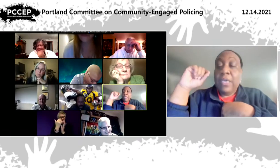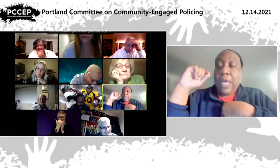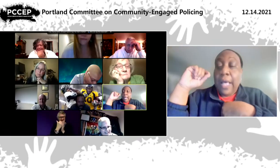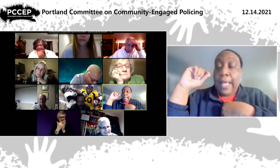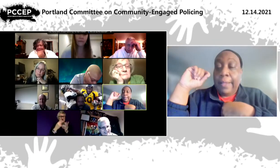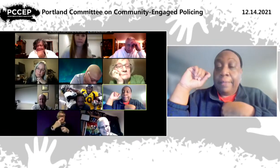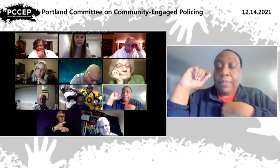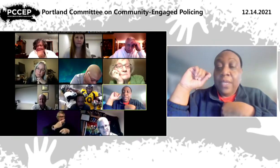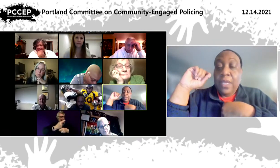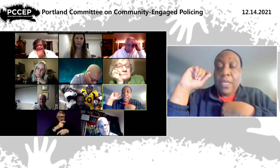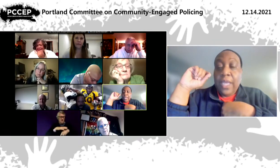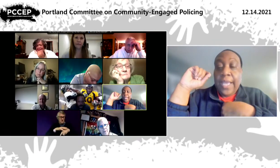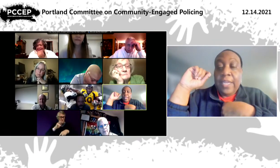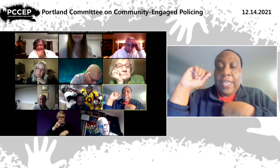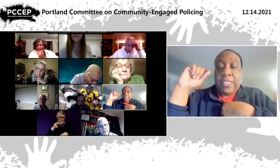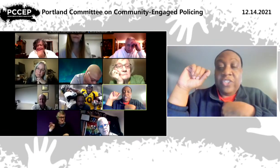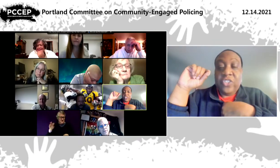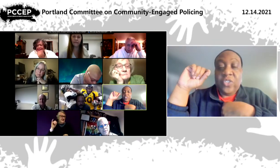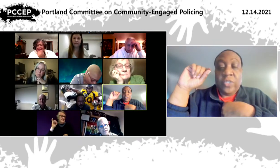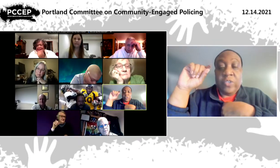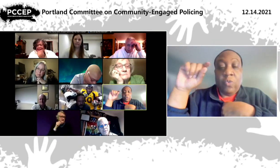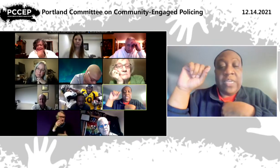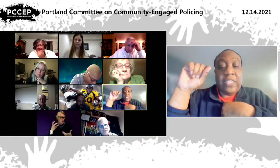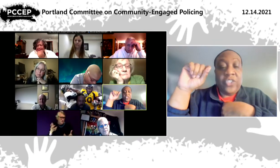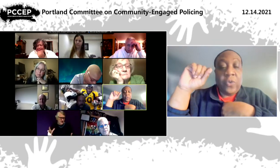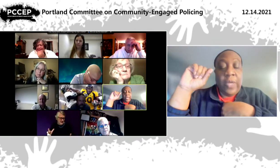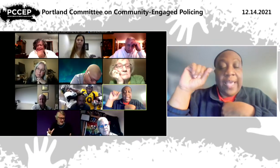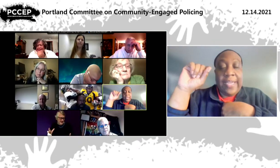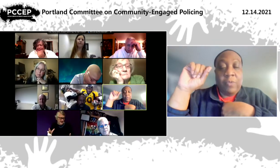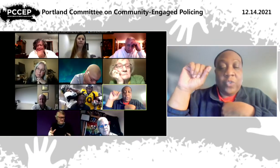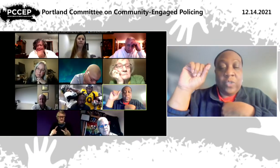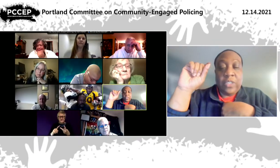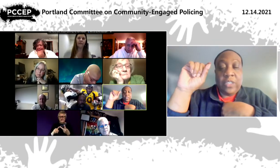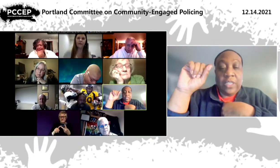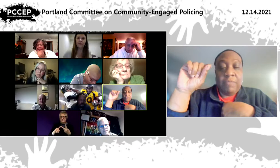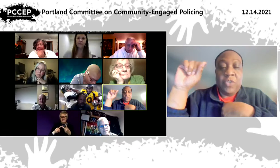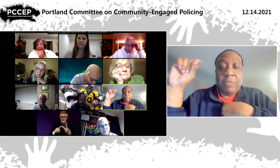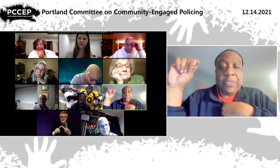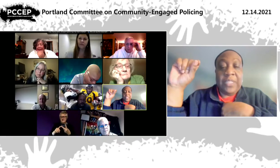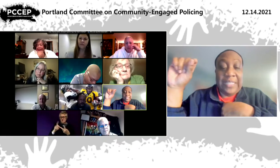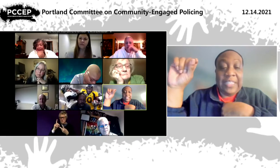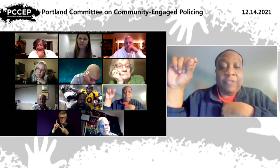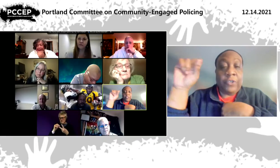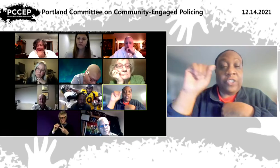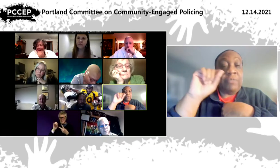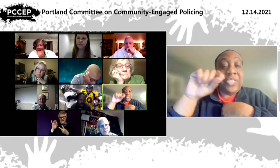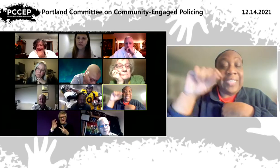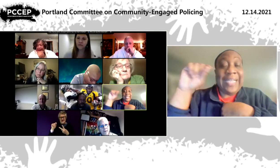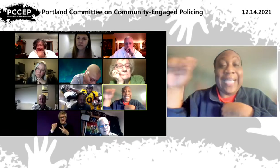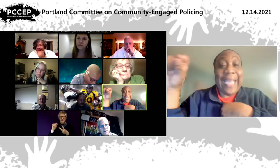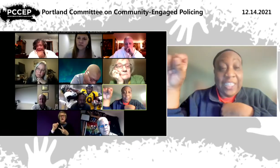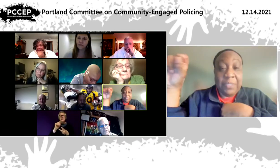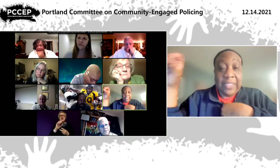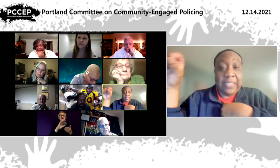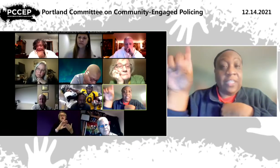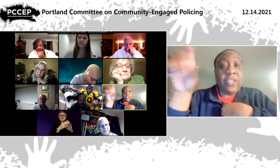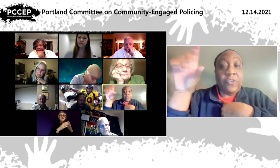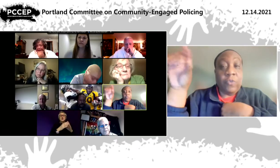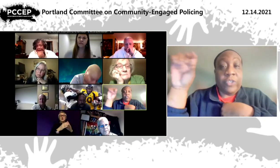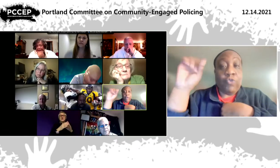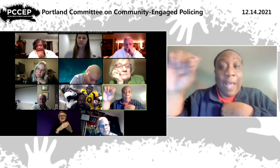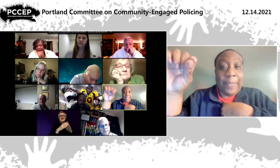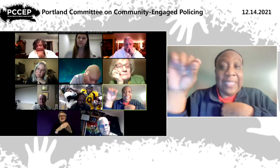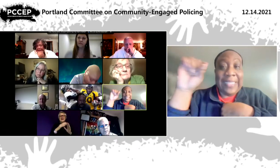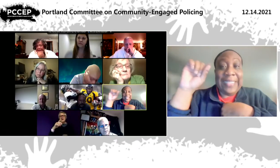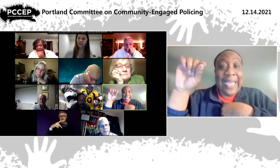not. And in addition to, there's one additional edit, which was the community policing versus community engaged policing. So